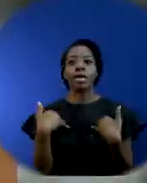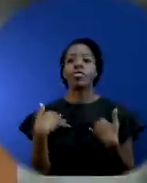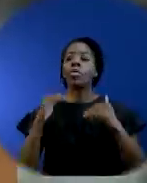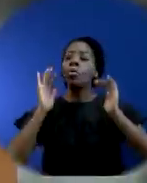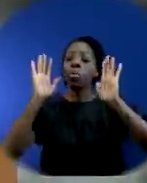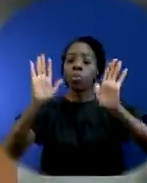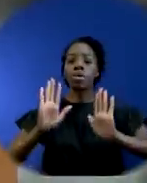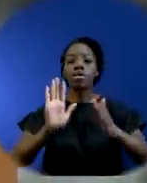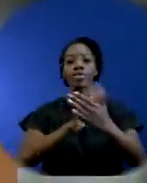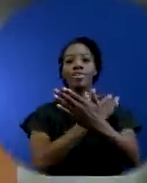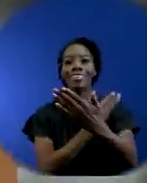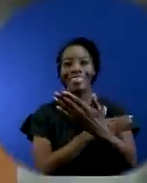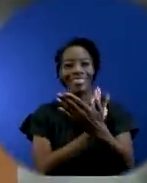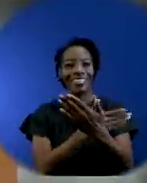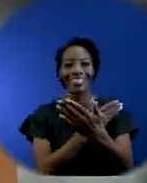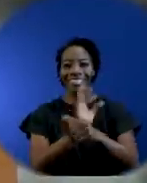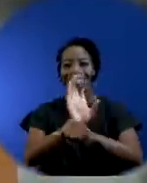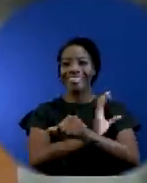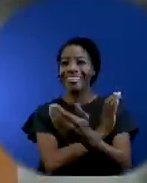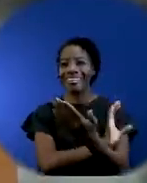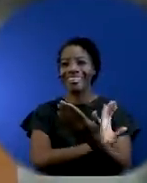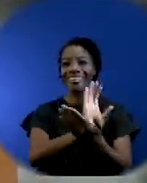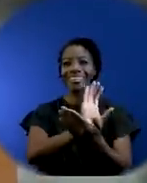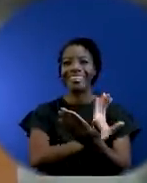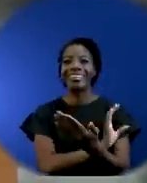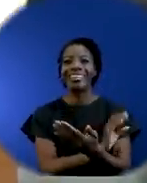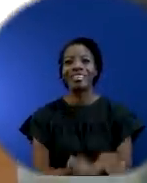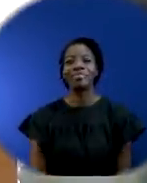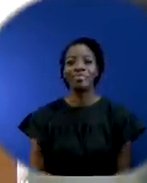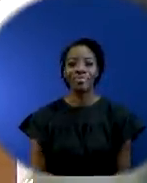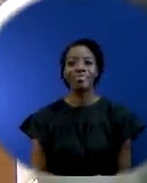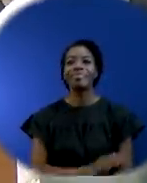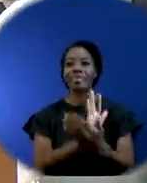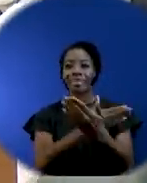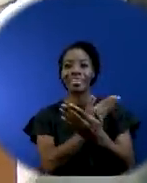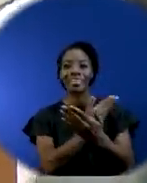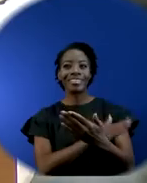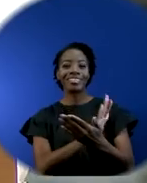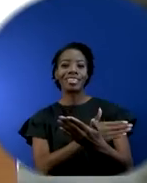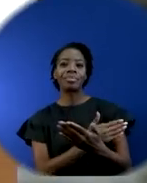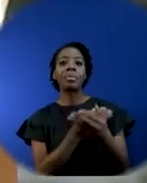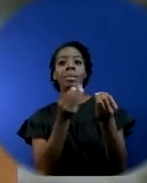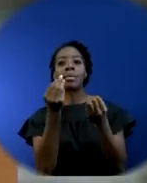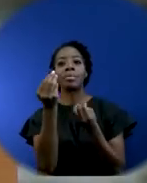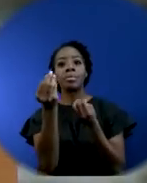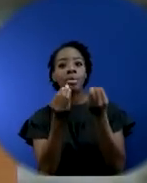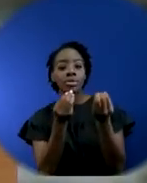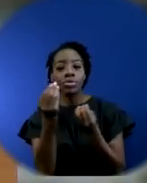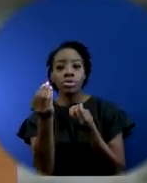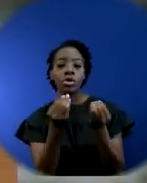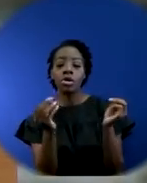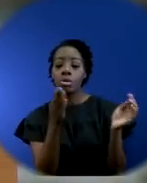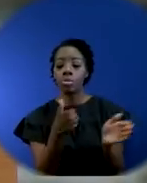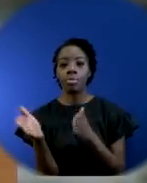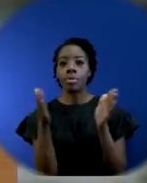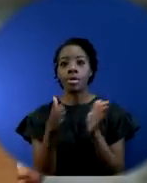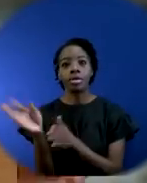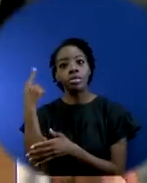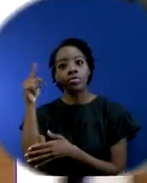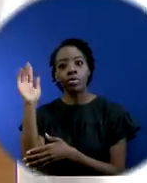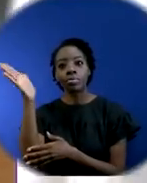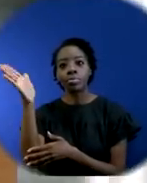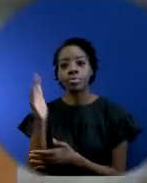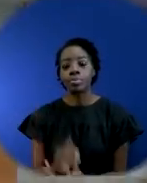of singing-dom? And they're going to sing, and musicians are going to minister, and they're going to prepare us for the word of God.